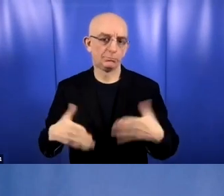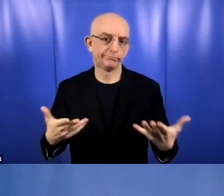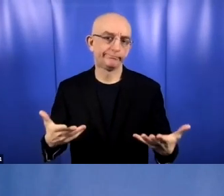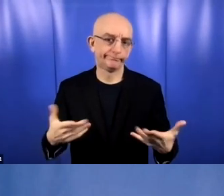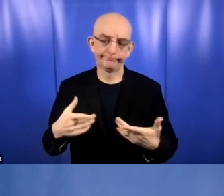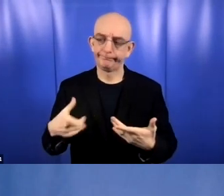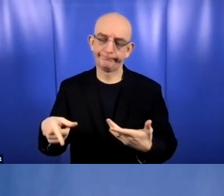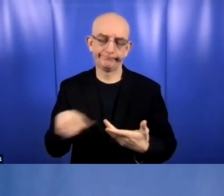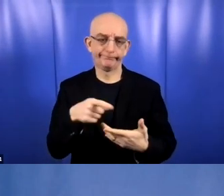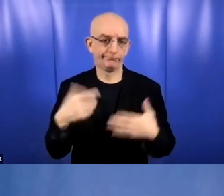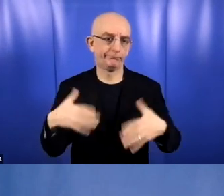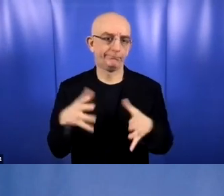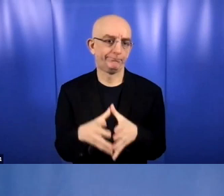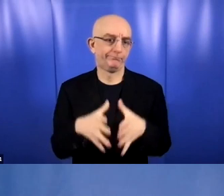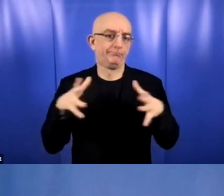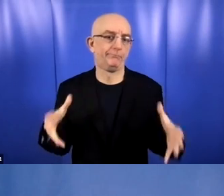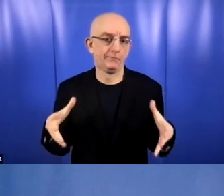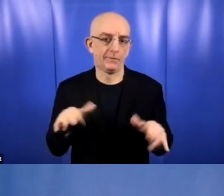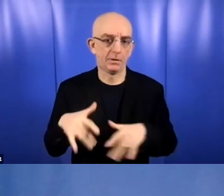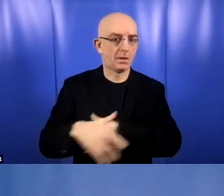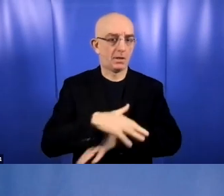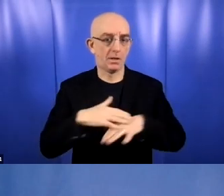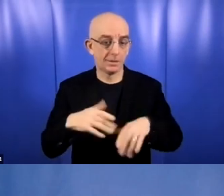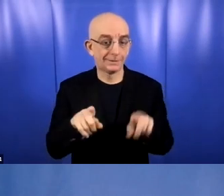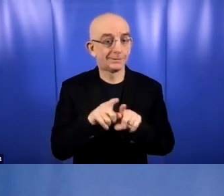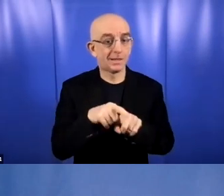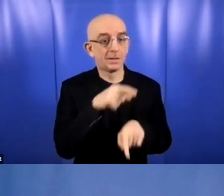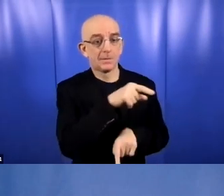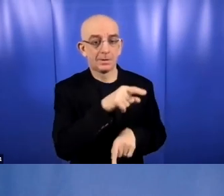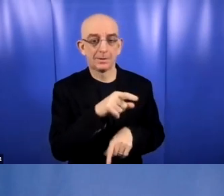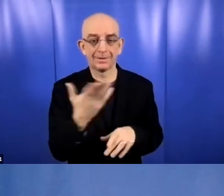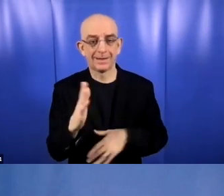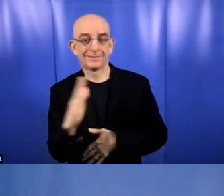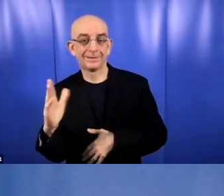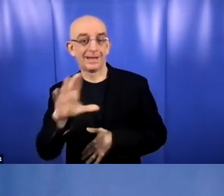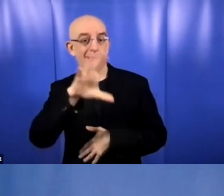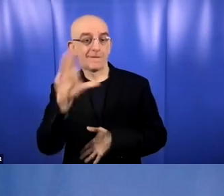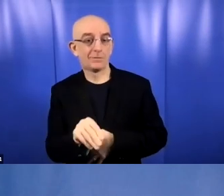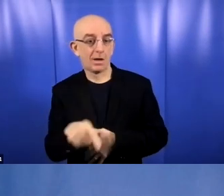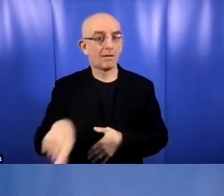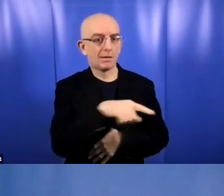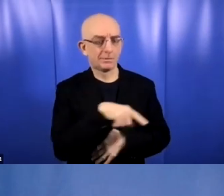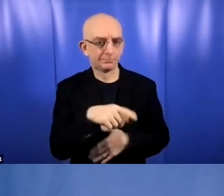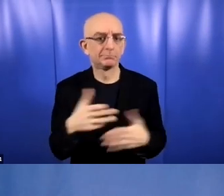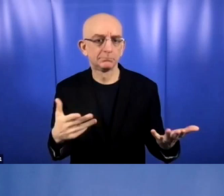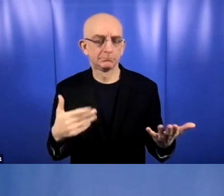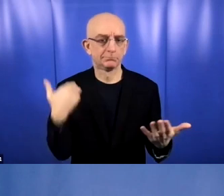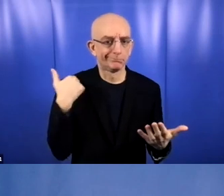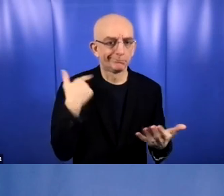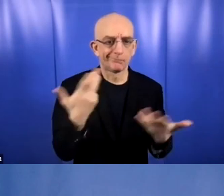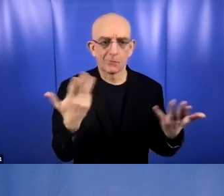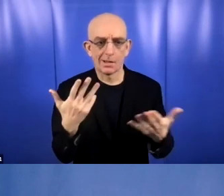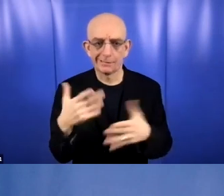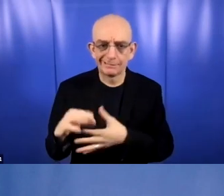community. That's necessary, that planning is necessary so that you can also have funding that addresses needs going